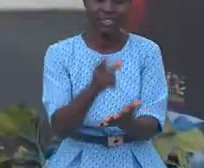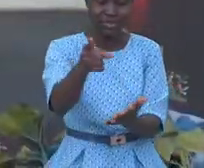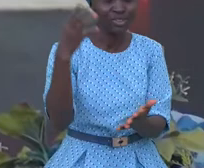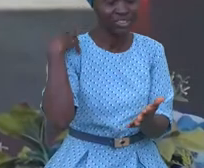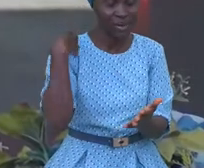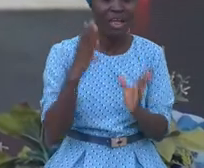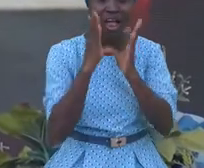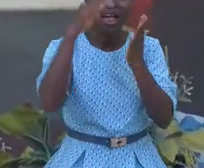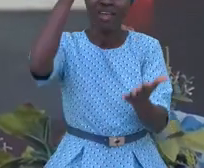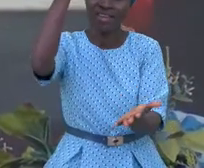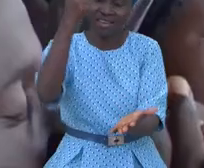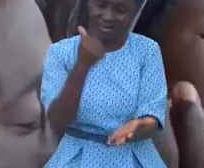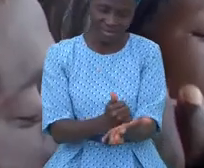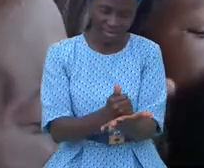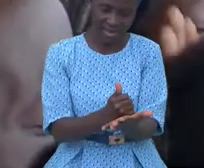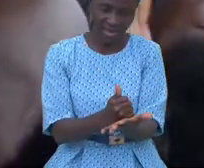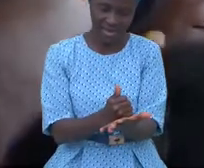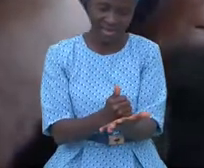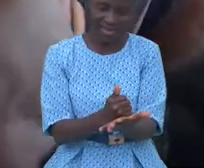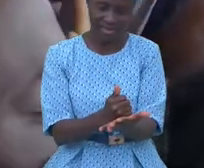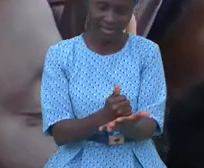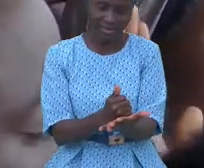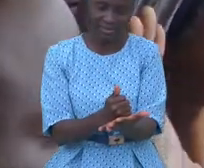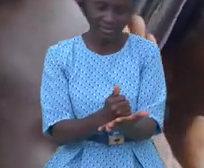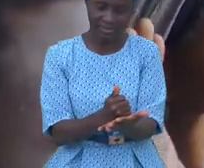Champions, amen.